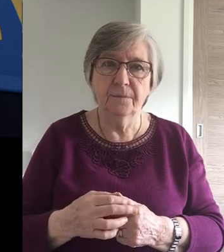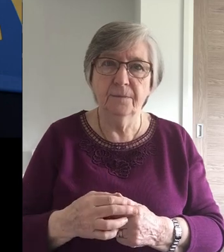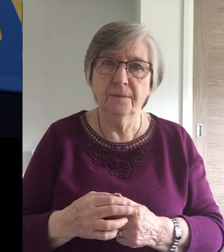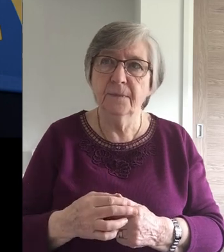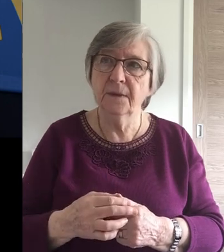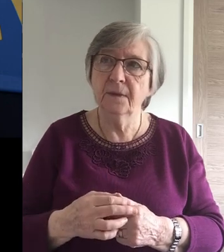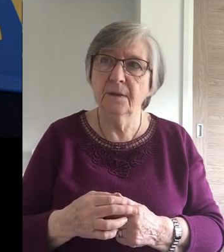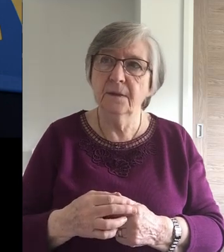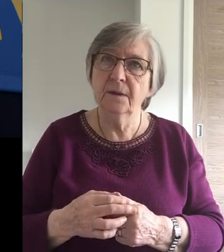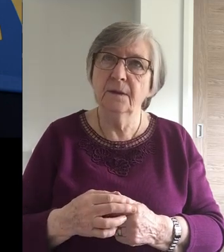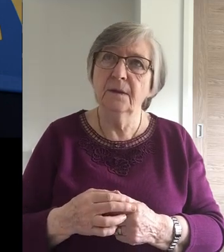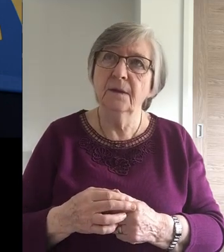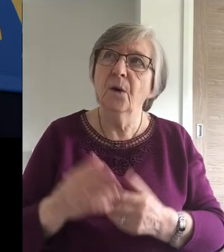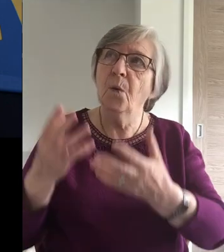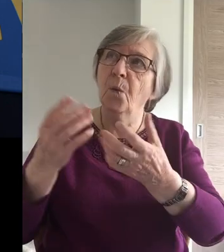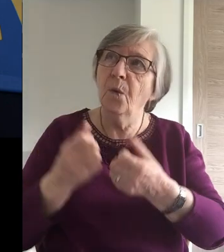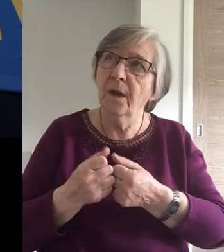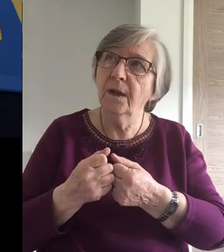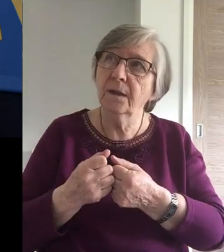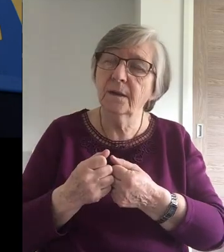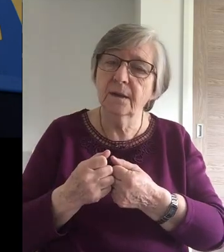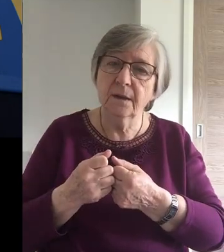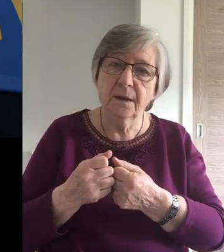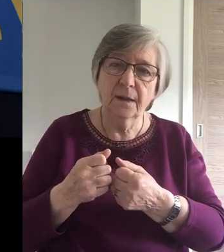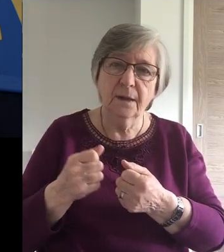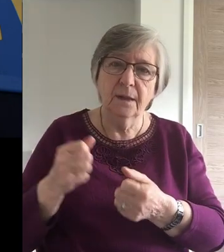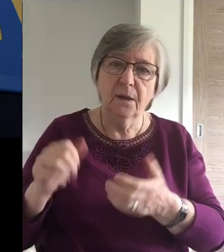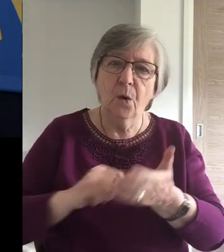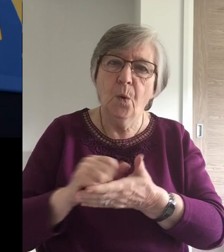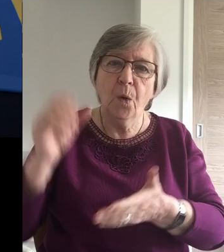to your Spirit's life-giving breath,